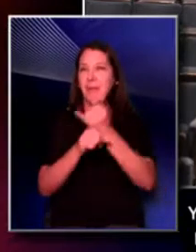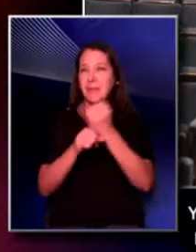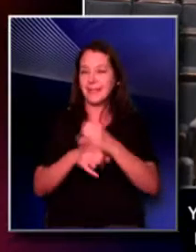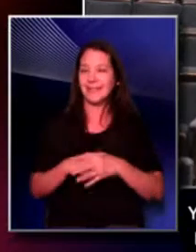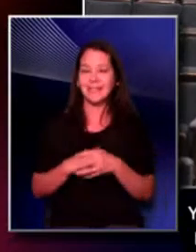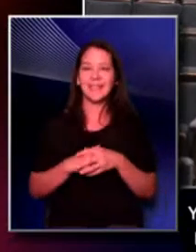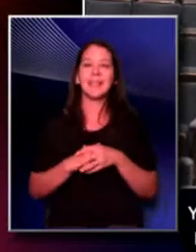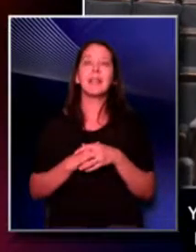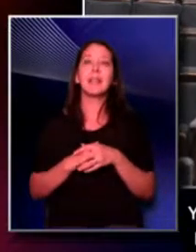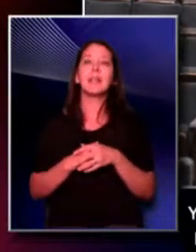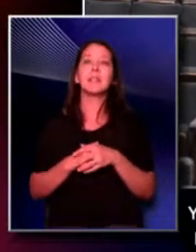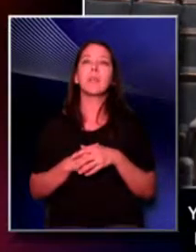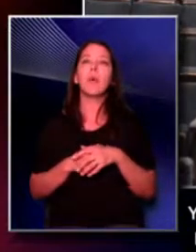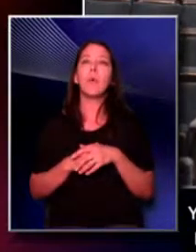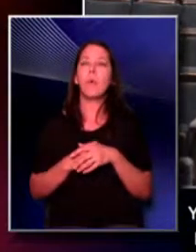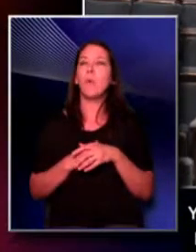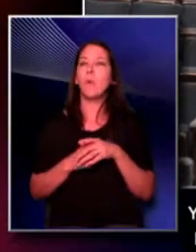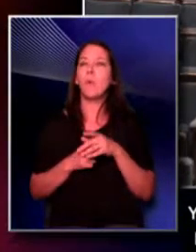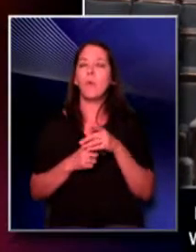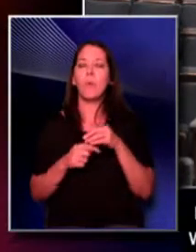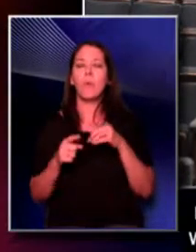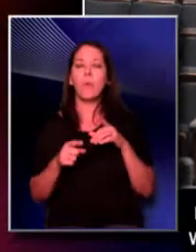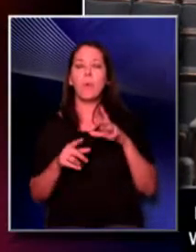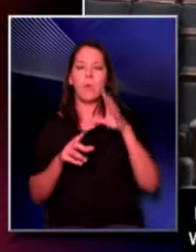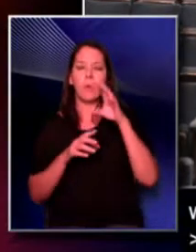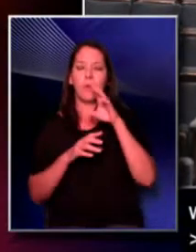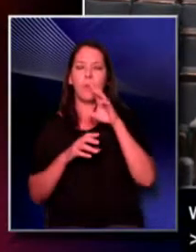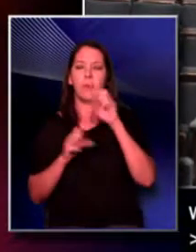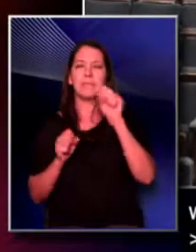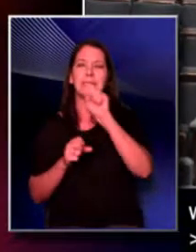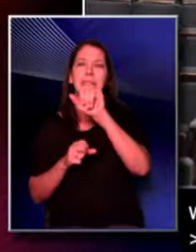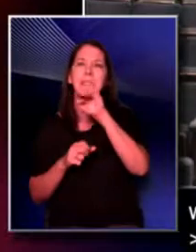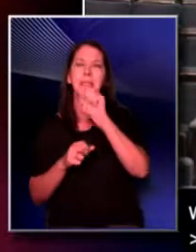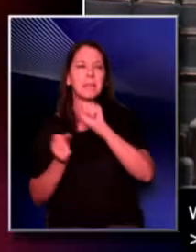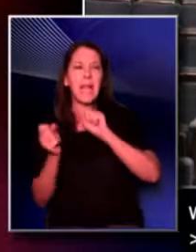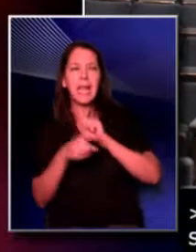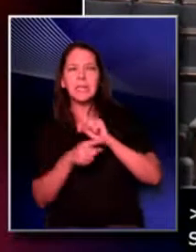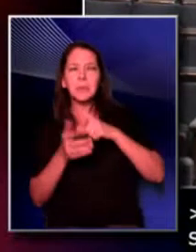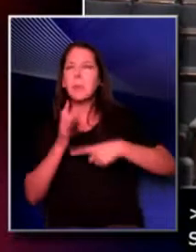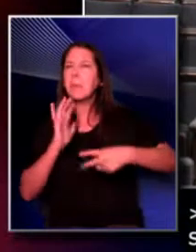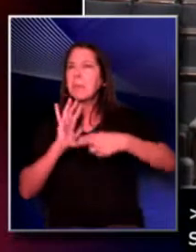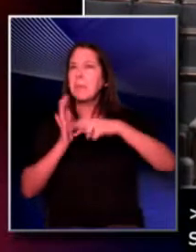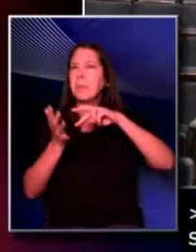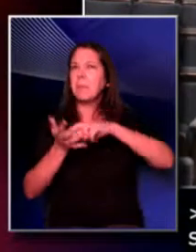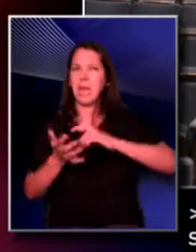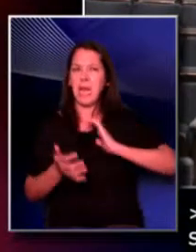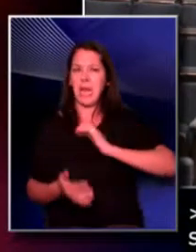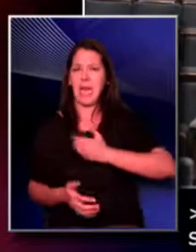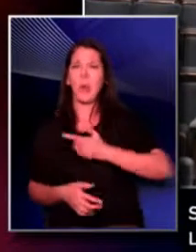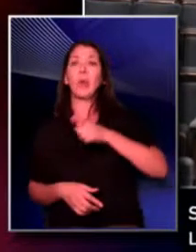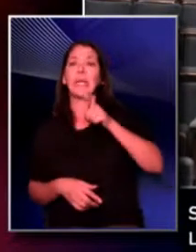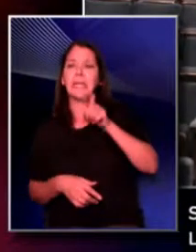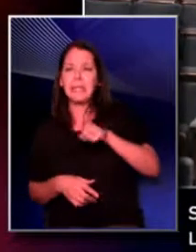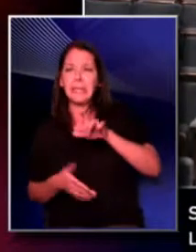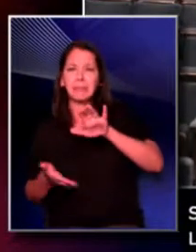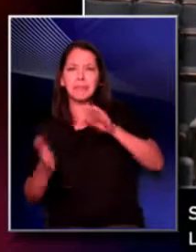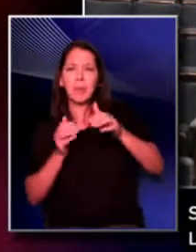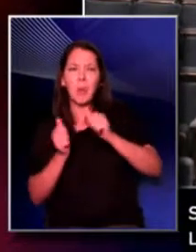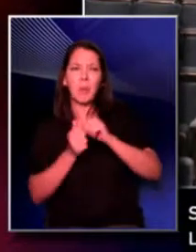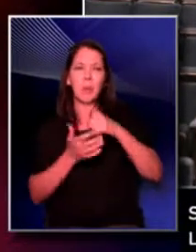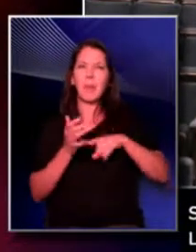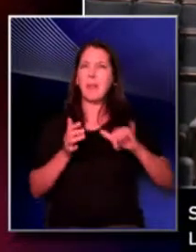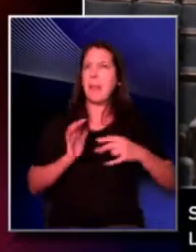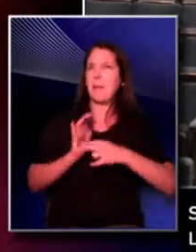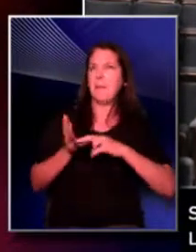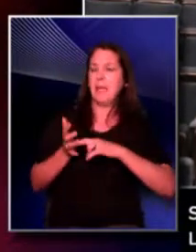So in terms of scale, like what does that mean? Like what's our need versus what does that mean? It